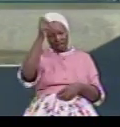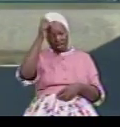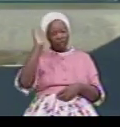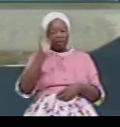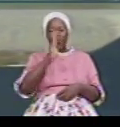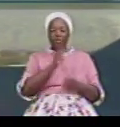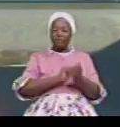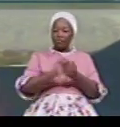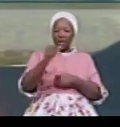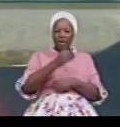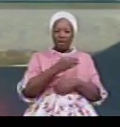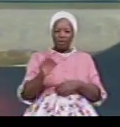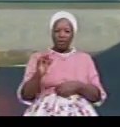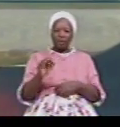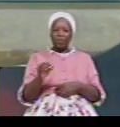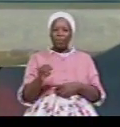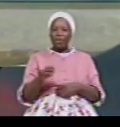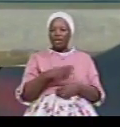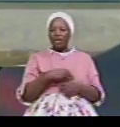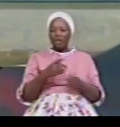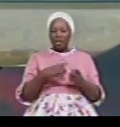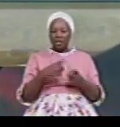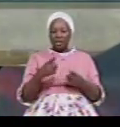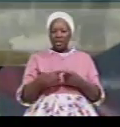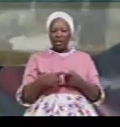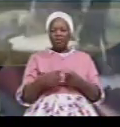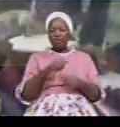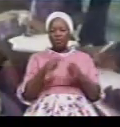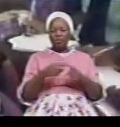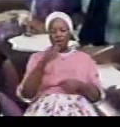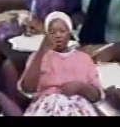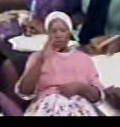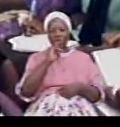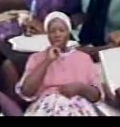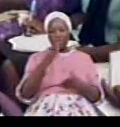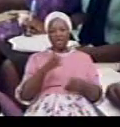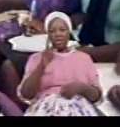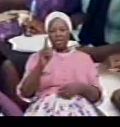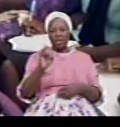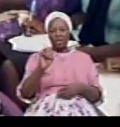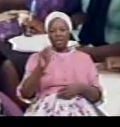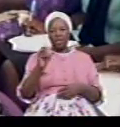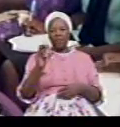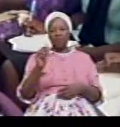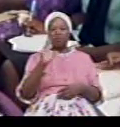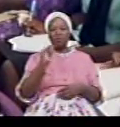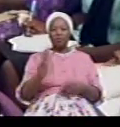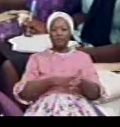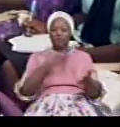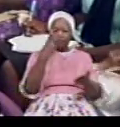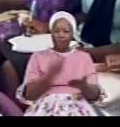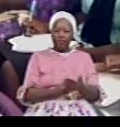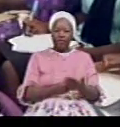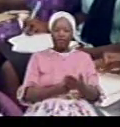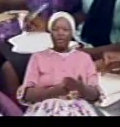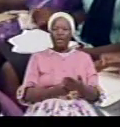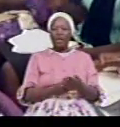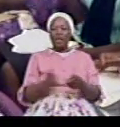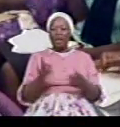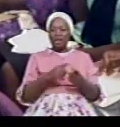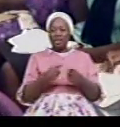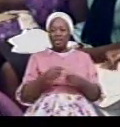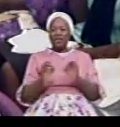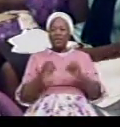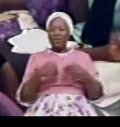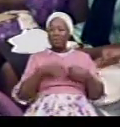near, Dagon will fall to the ground. Even when you have not fasted too long, and you're not praying too